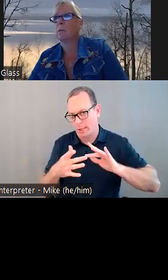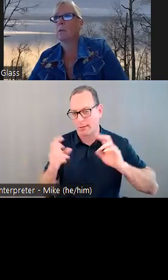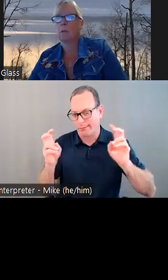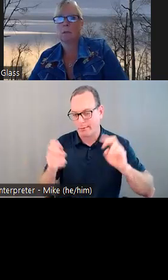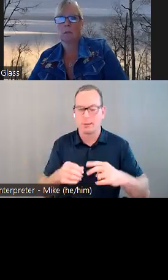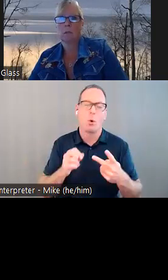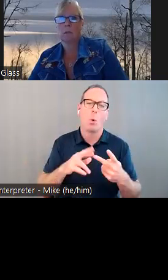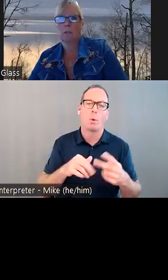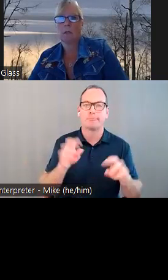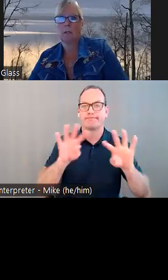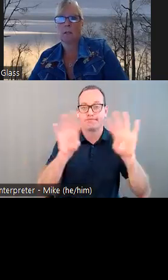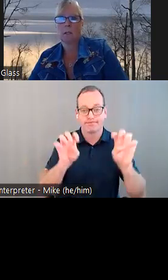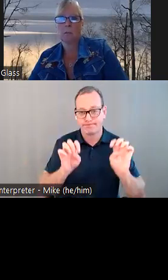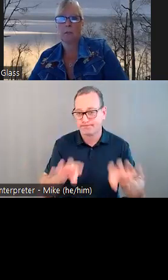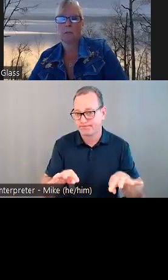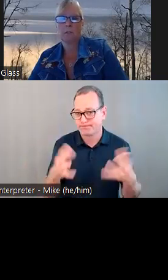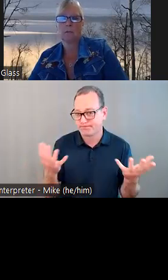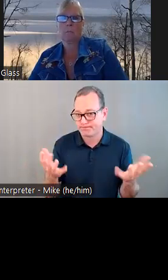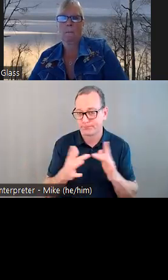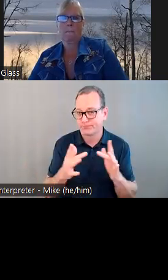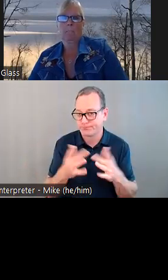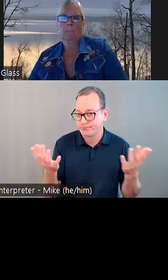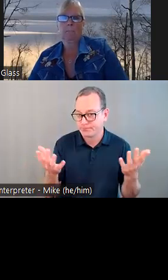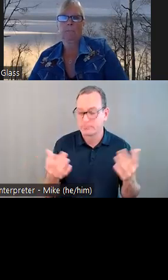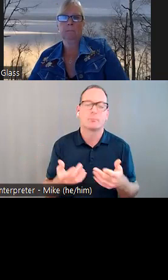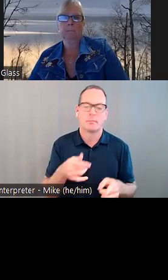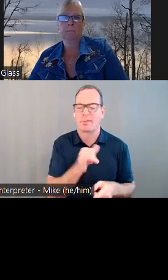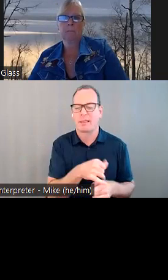this site, and that's part of the reason.